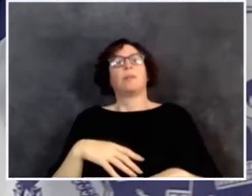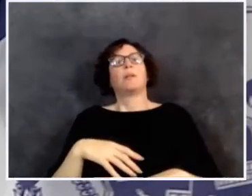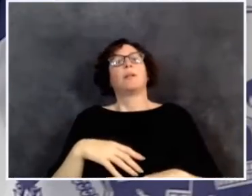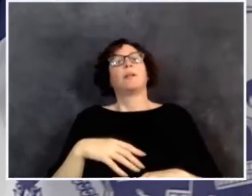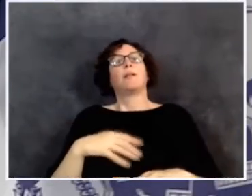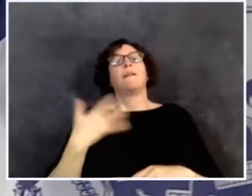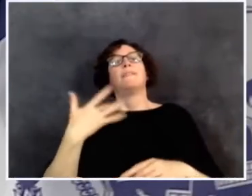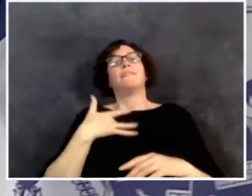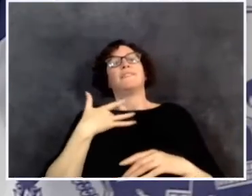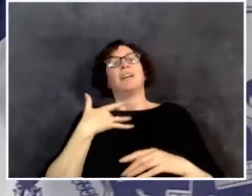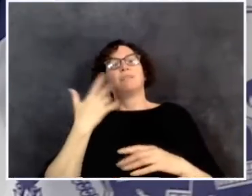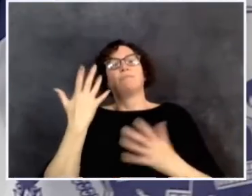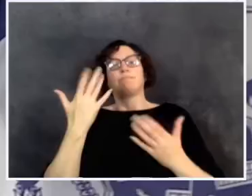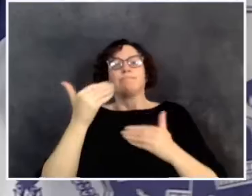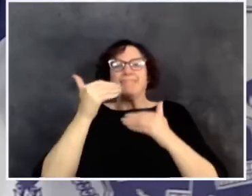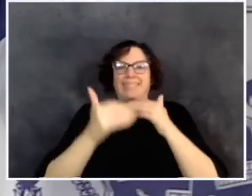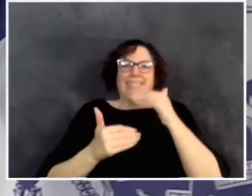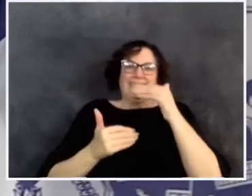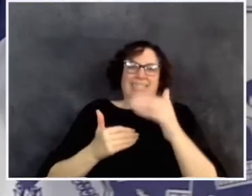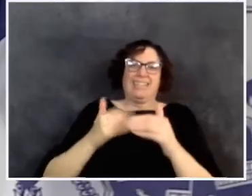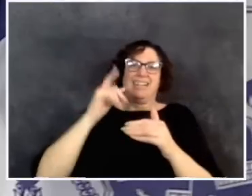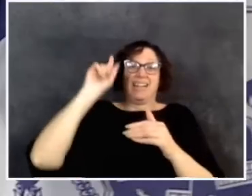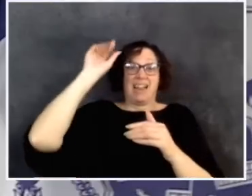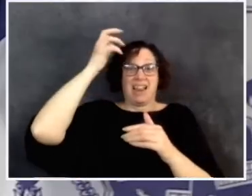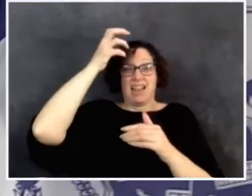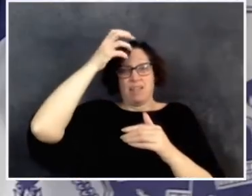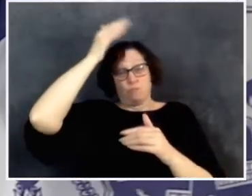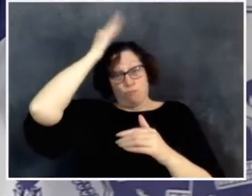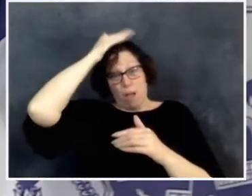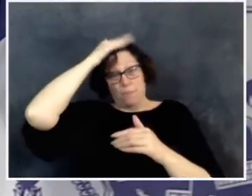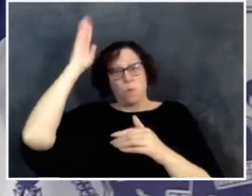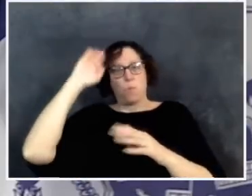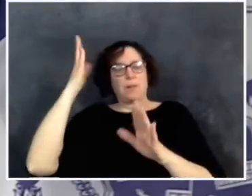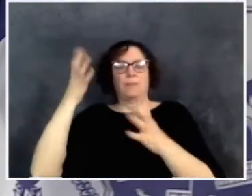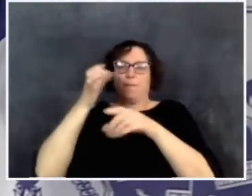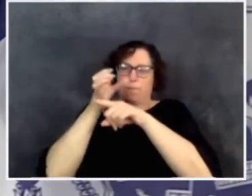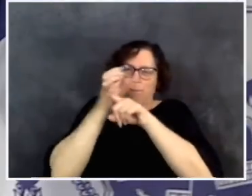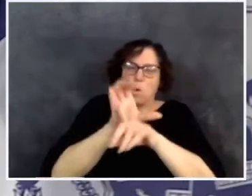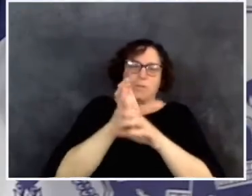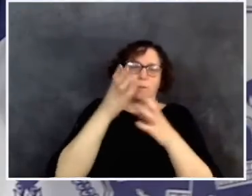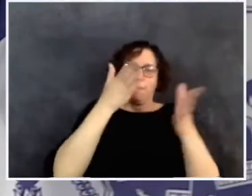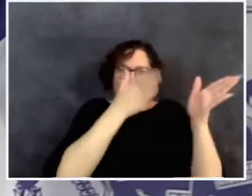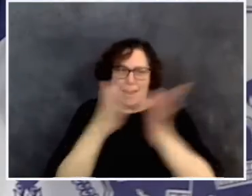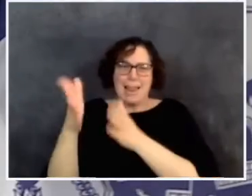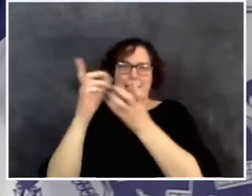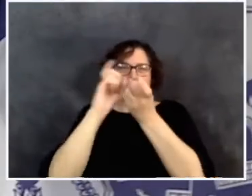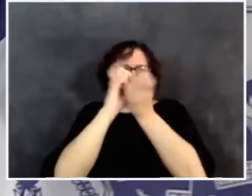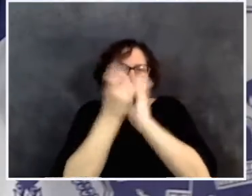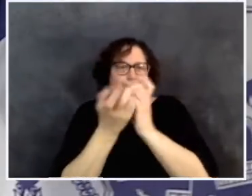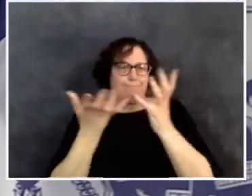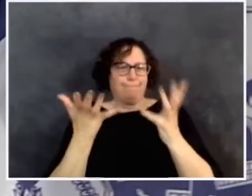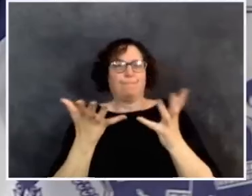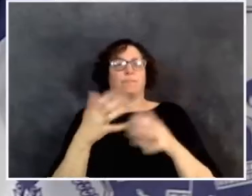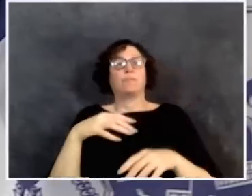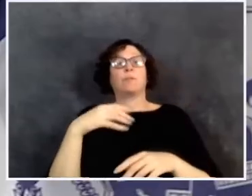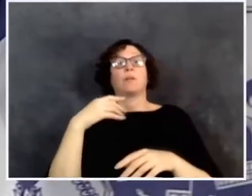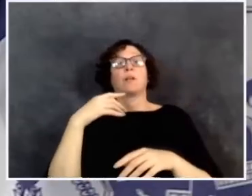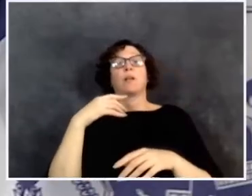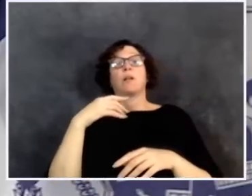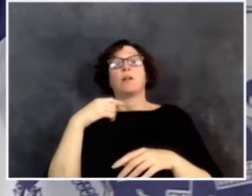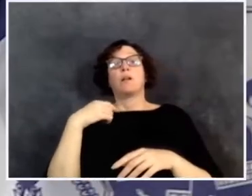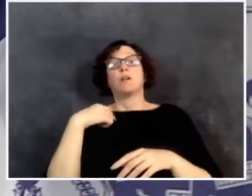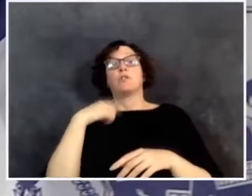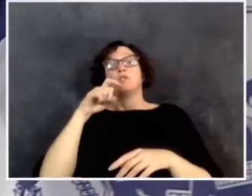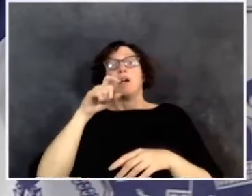and Leader McConnell will be forced. Now, it shouldn't have to be forced. They should do this because it's the right thing to do. If they could give $58 billion to the